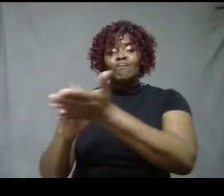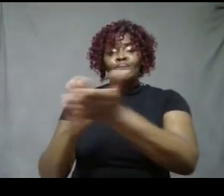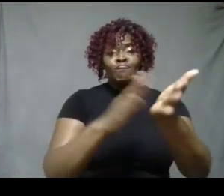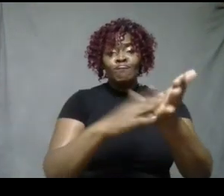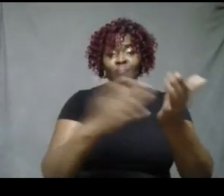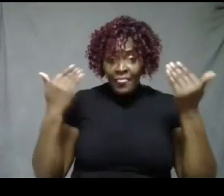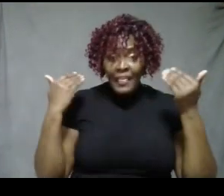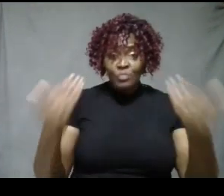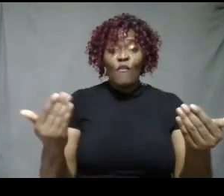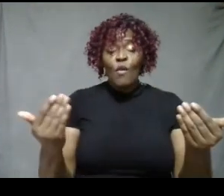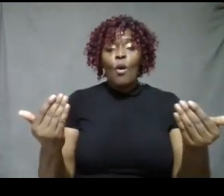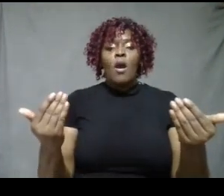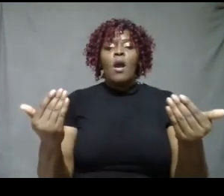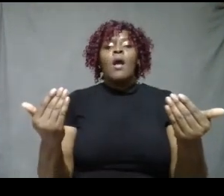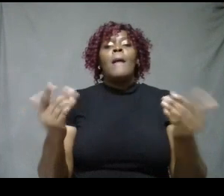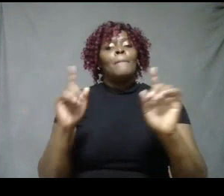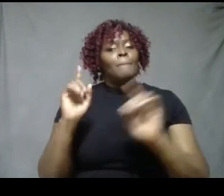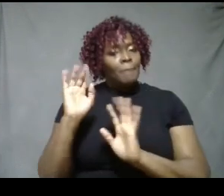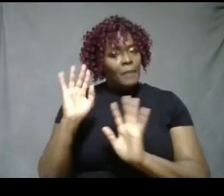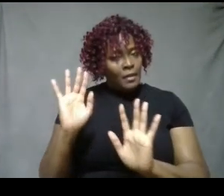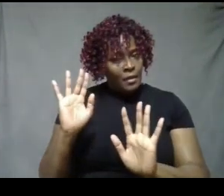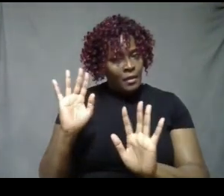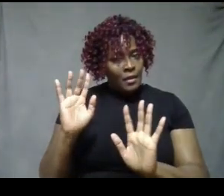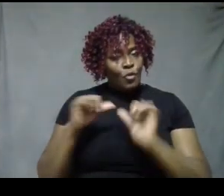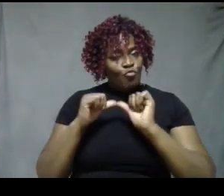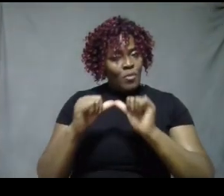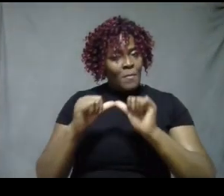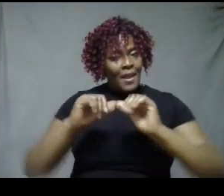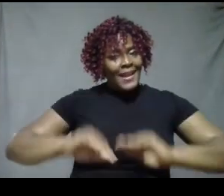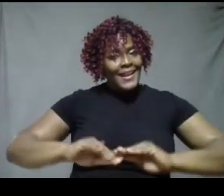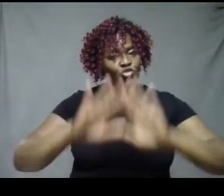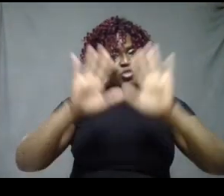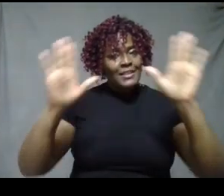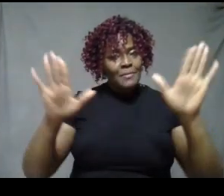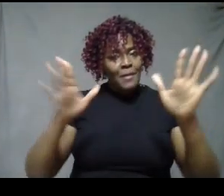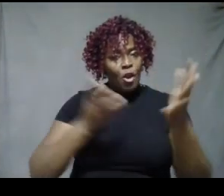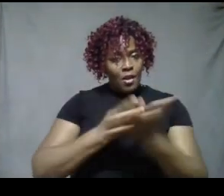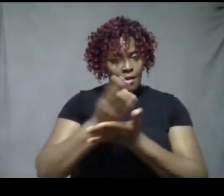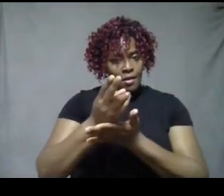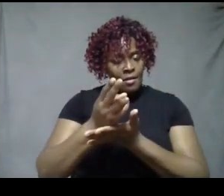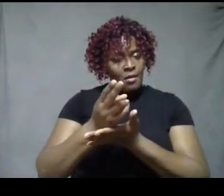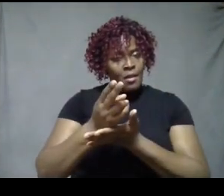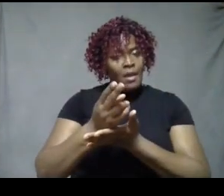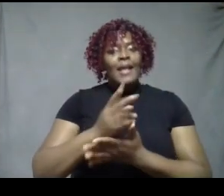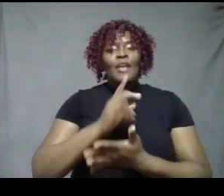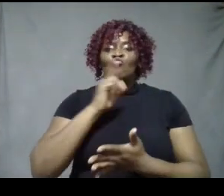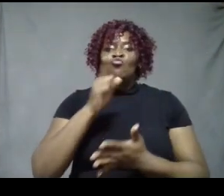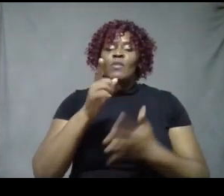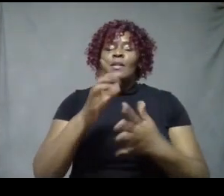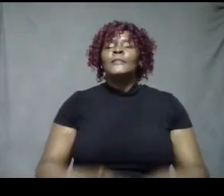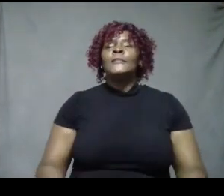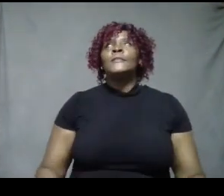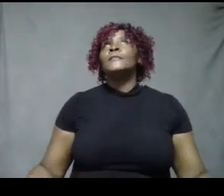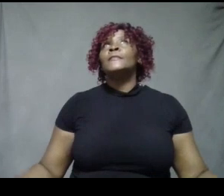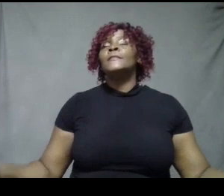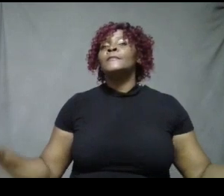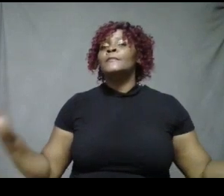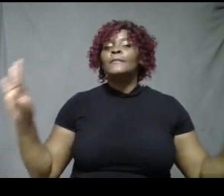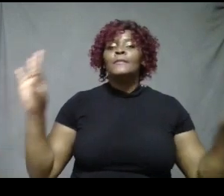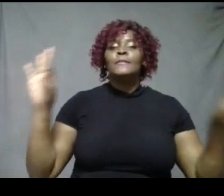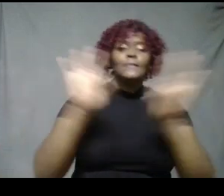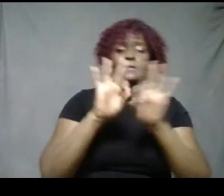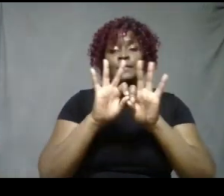forward, but let's remain transparent. It is so paramount that things not